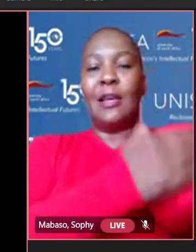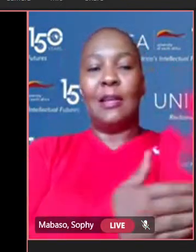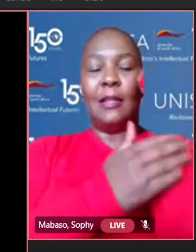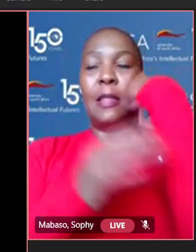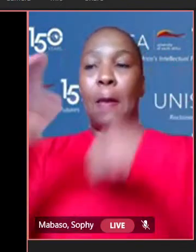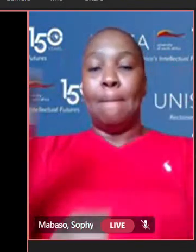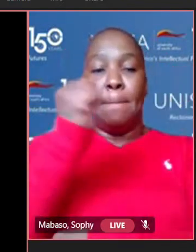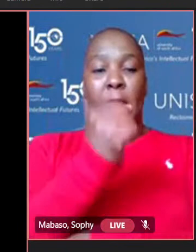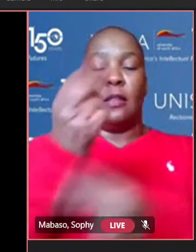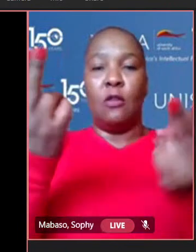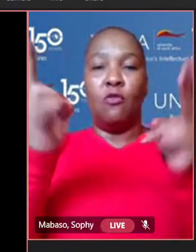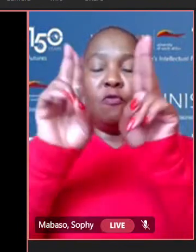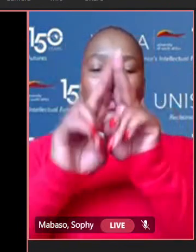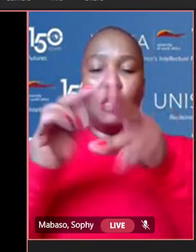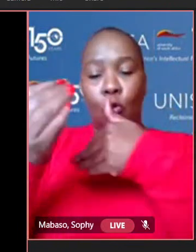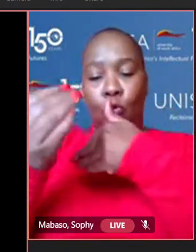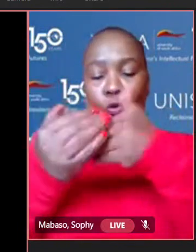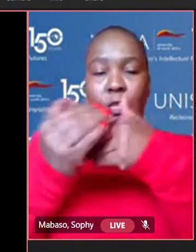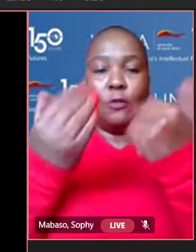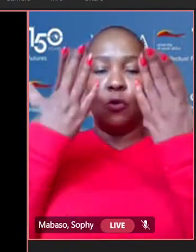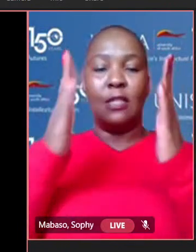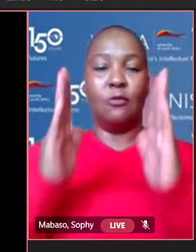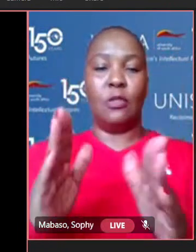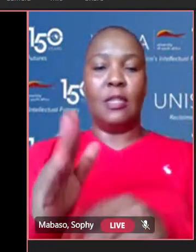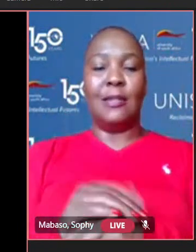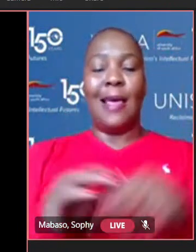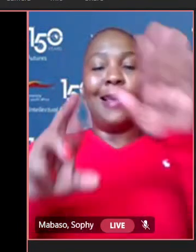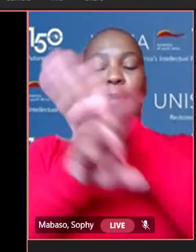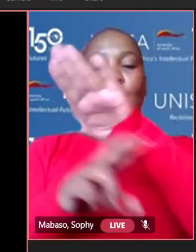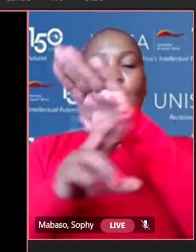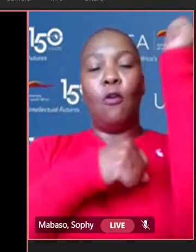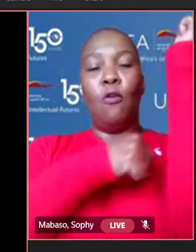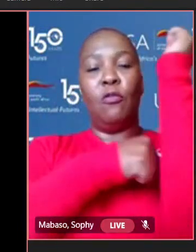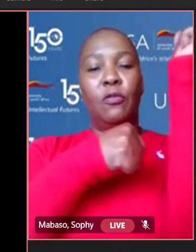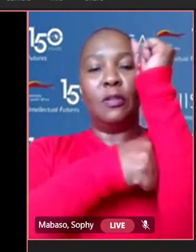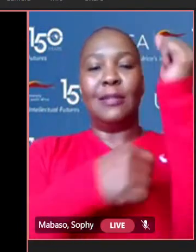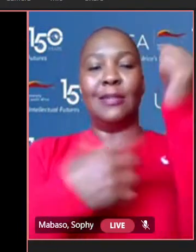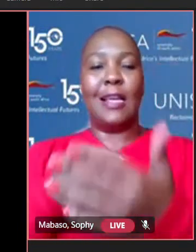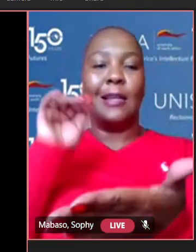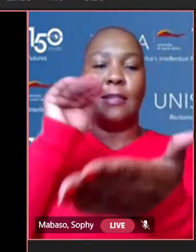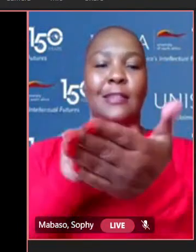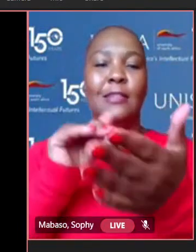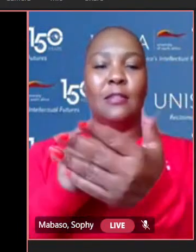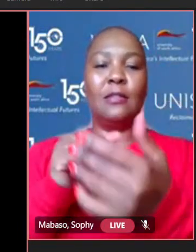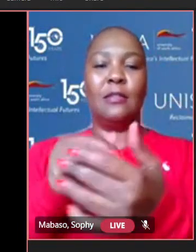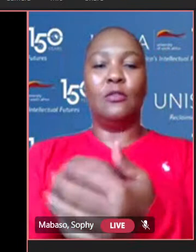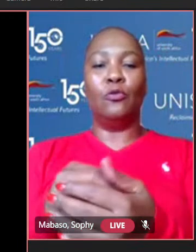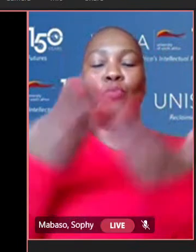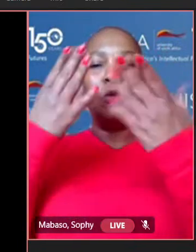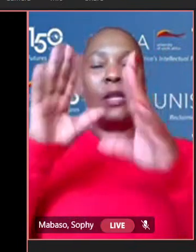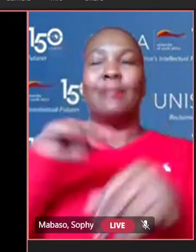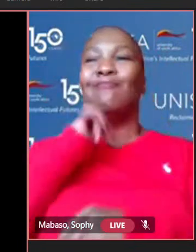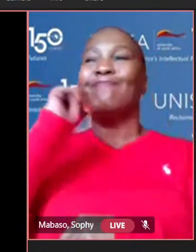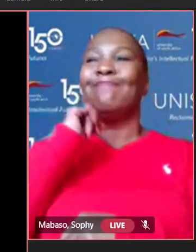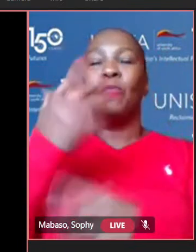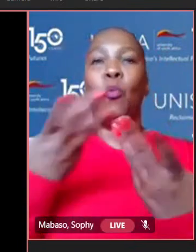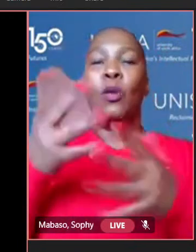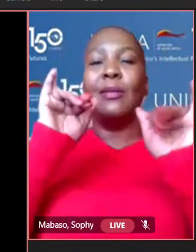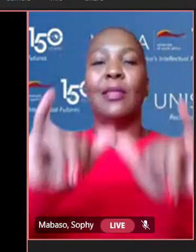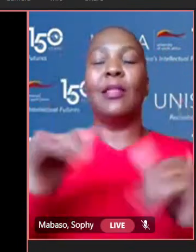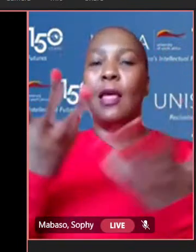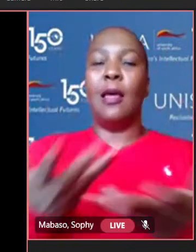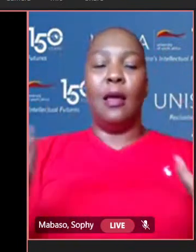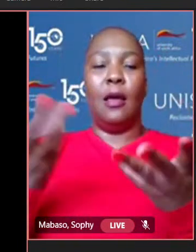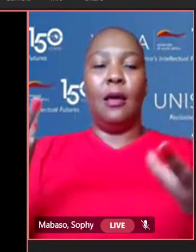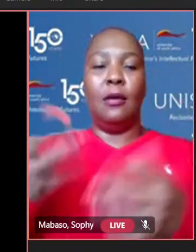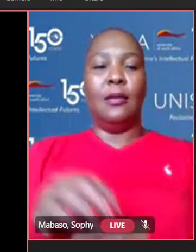university closer to the students. Regional offices reach students regardless of their geographic location.